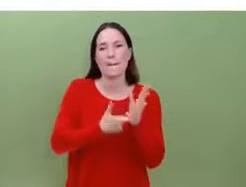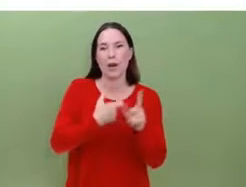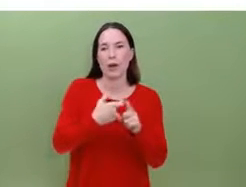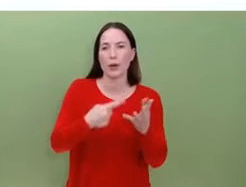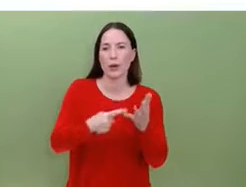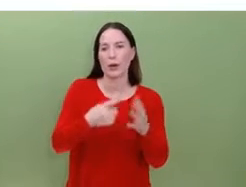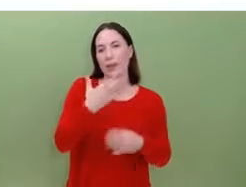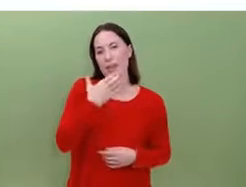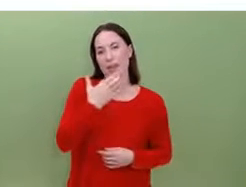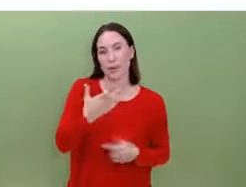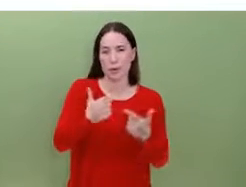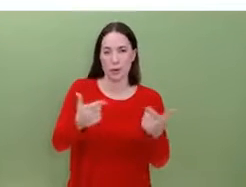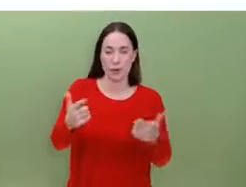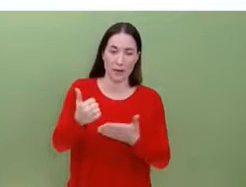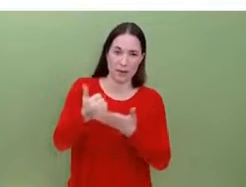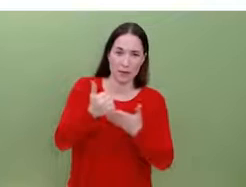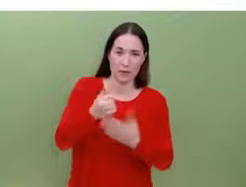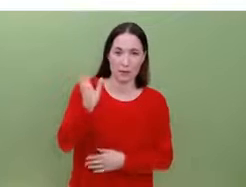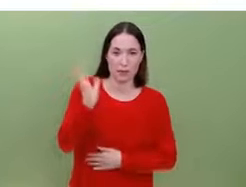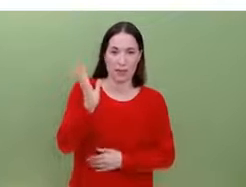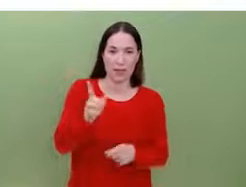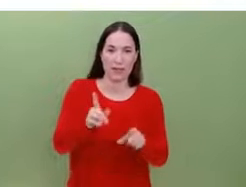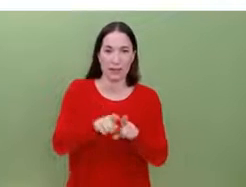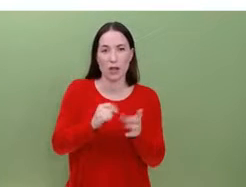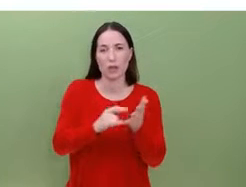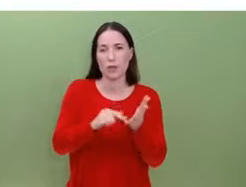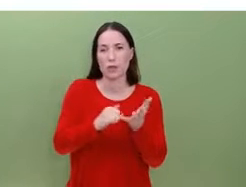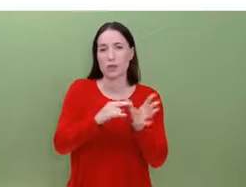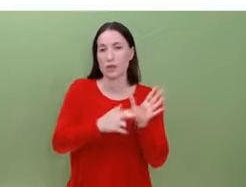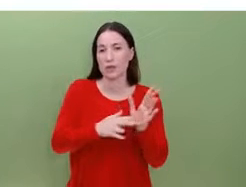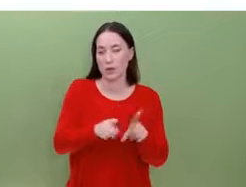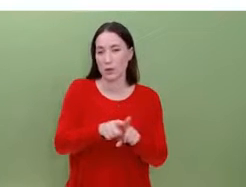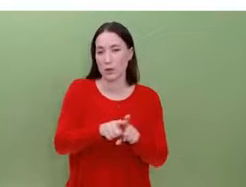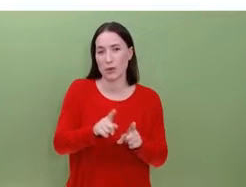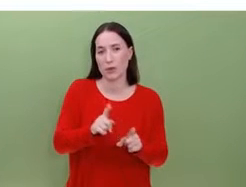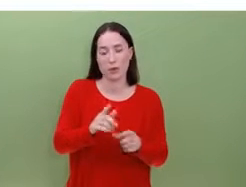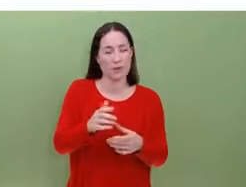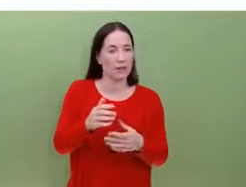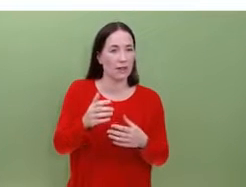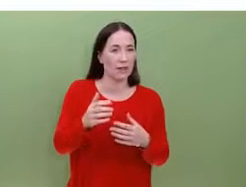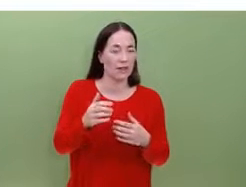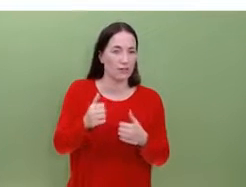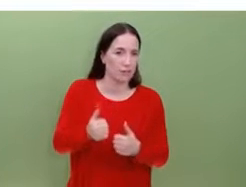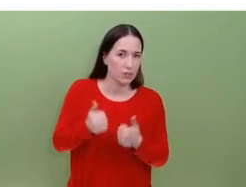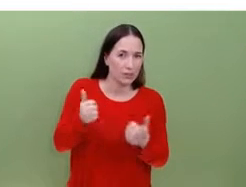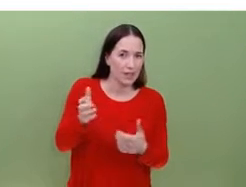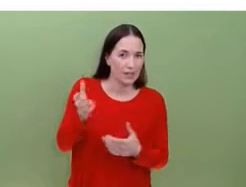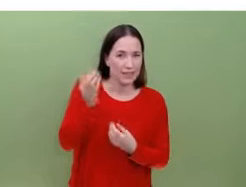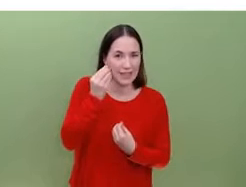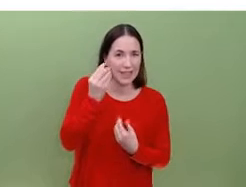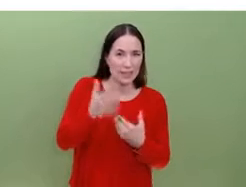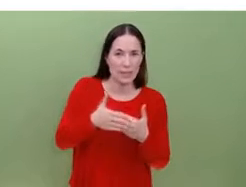helpful presentation, Susan, as well. It was really great to hear a bit more about what it's looked like